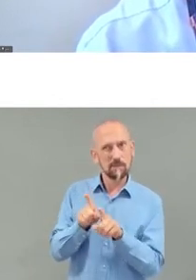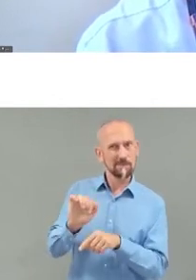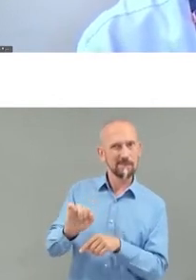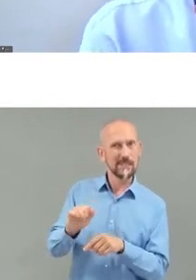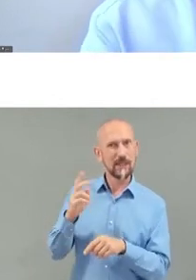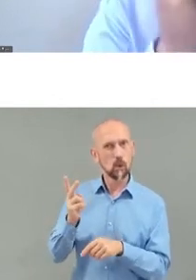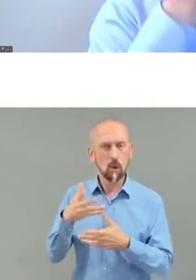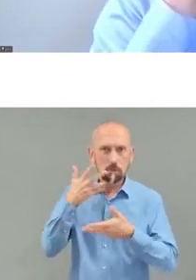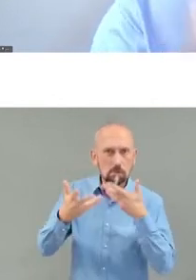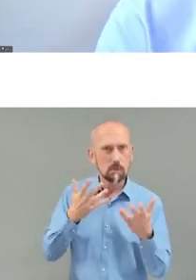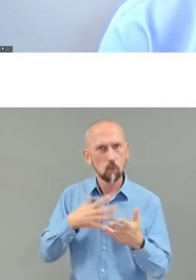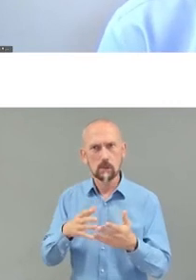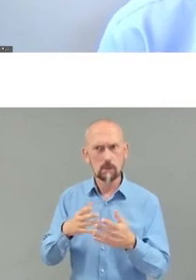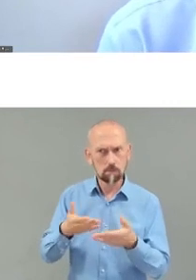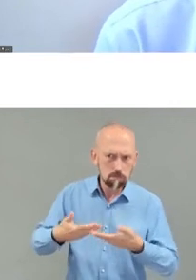choose to challenge and develop